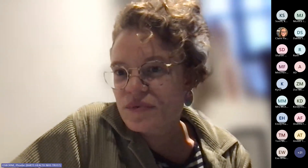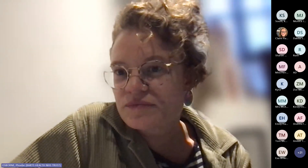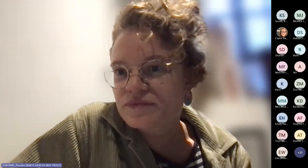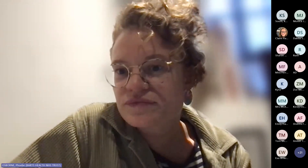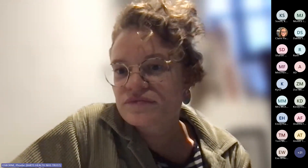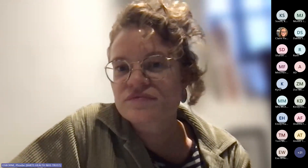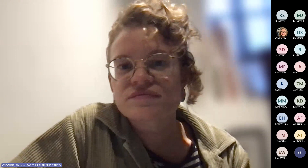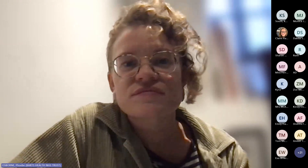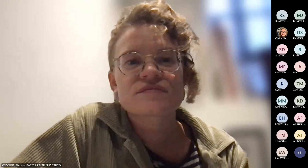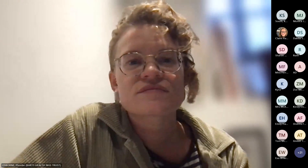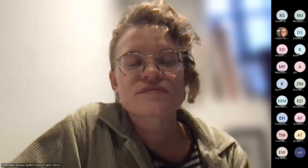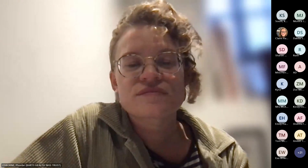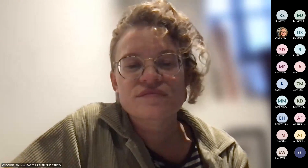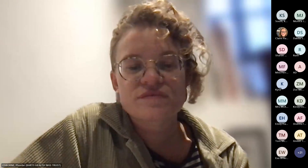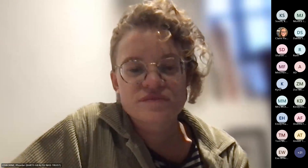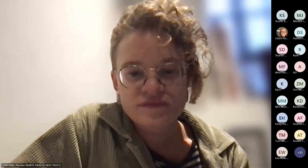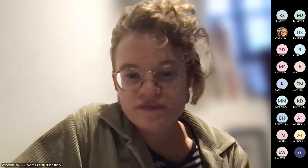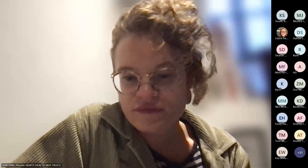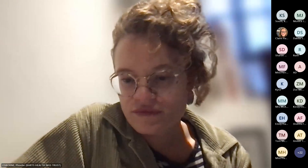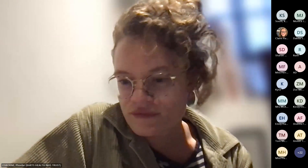To finish up.